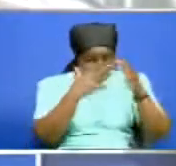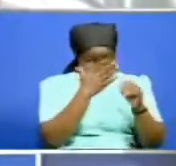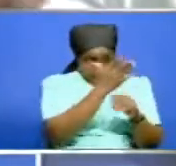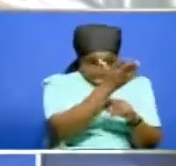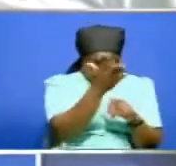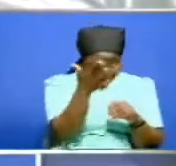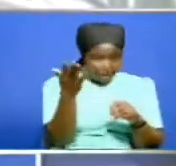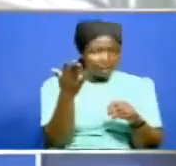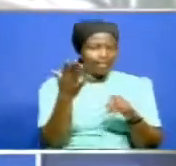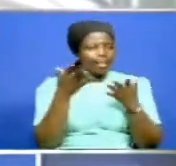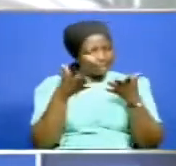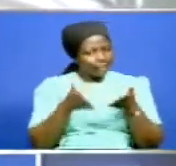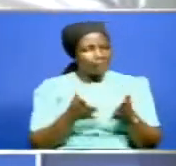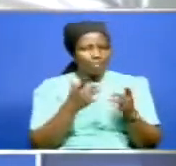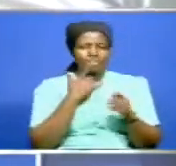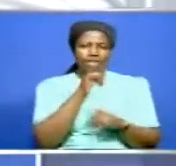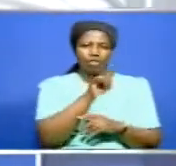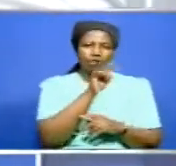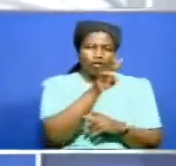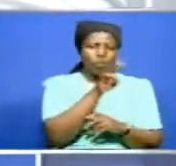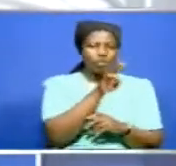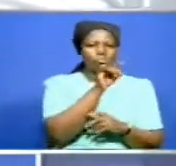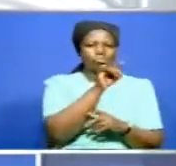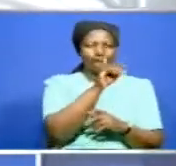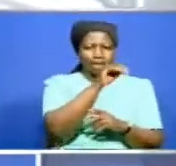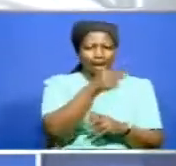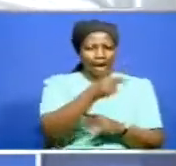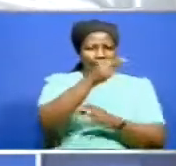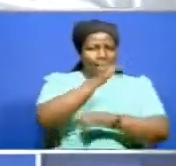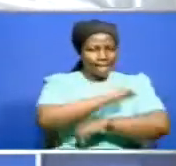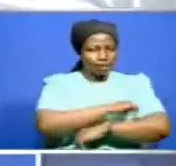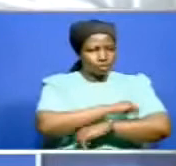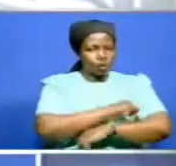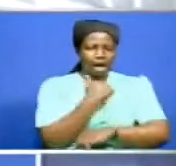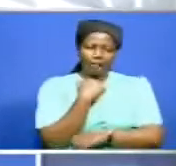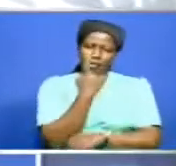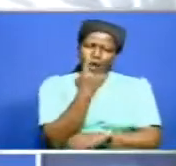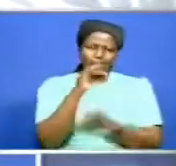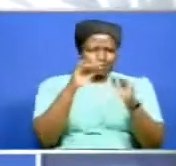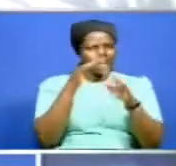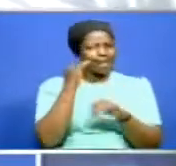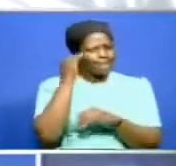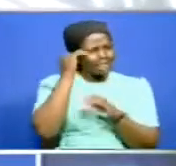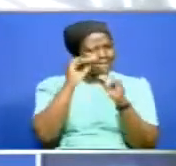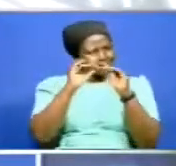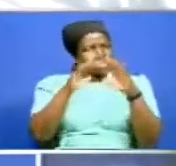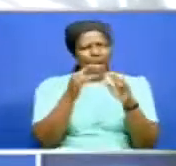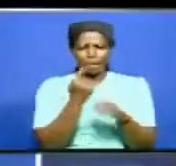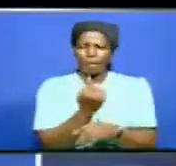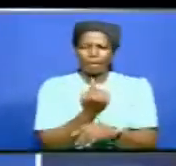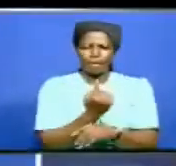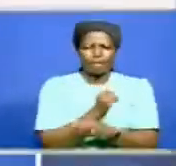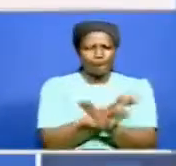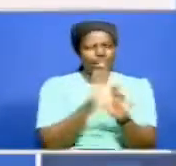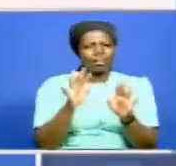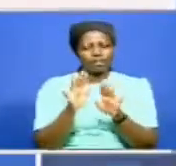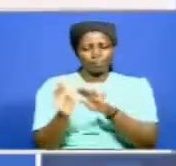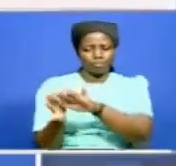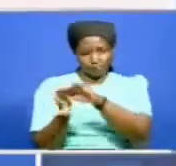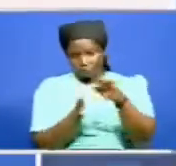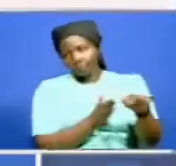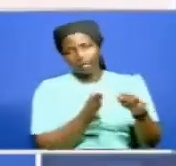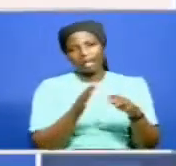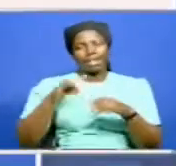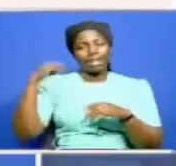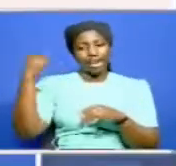Holugo, as I speak to you, Holugo has high school. Holugo High School is being manned by only the head teacher and some few students who are out leavers. Garissa